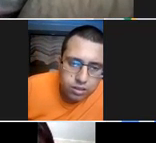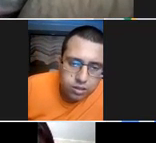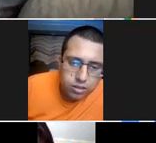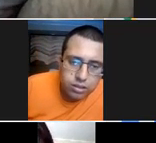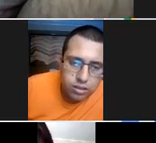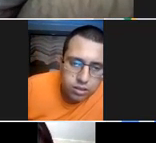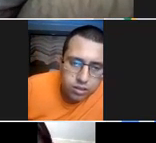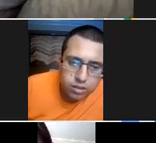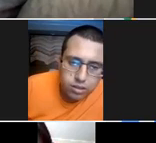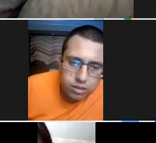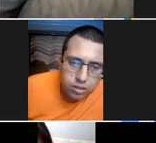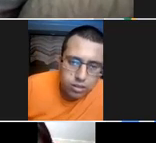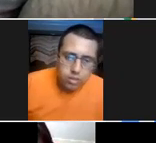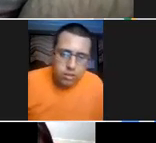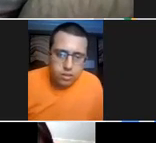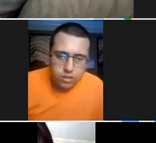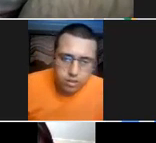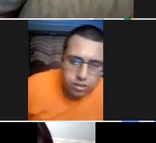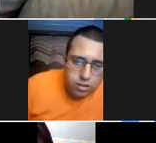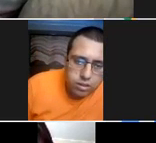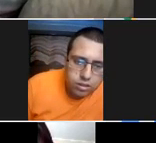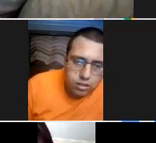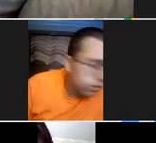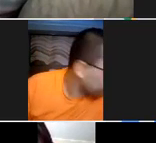Therefore, it's